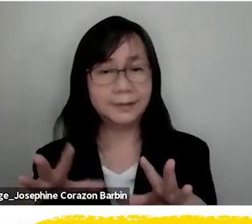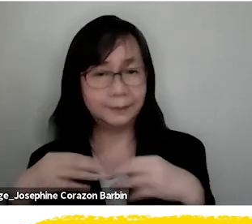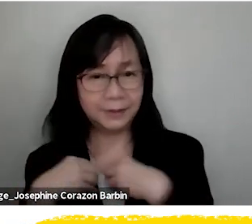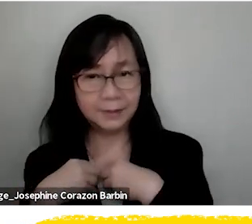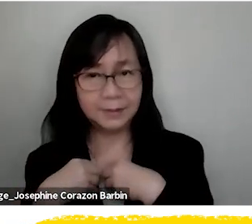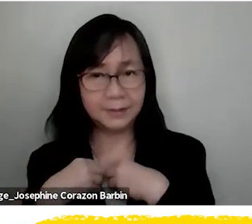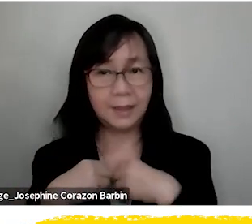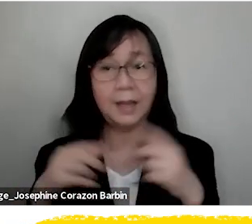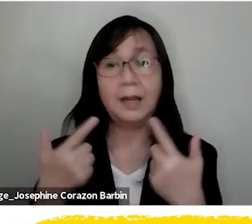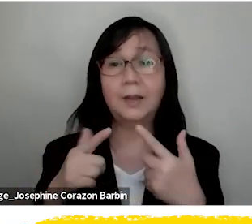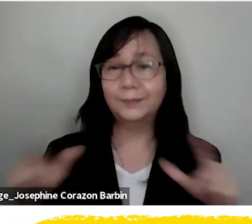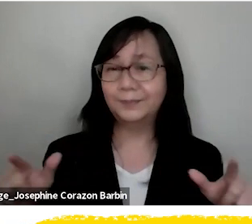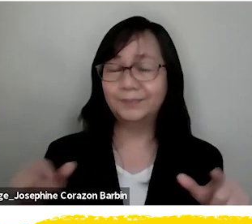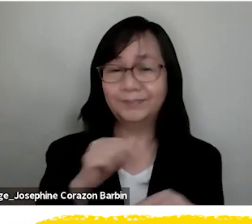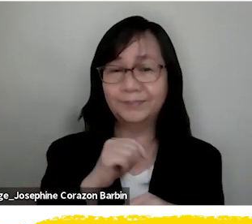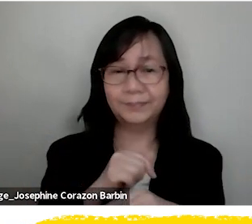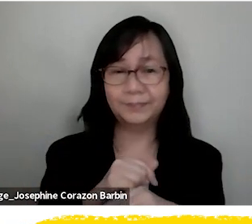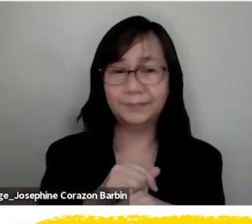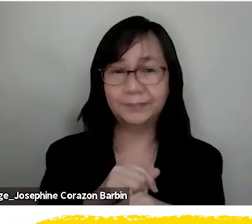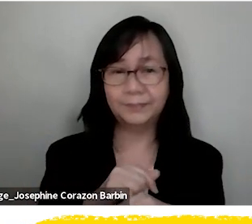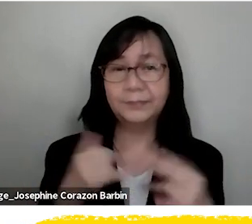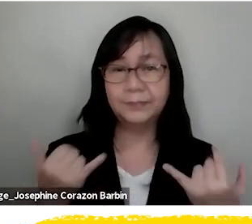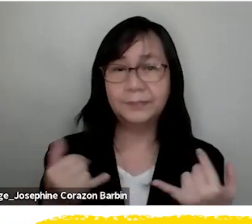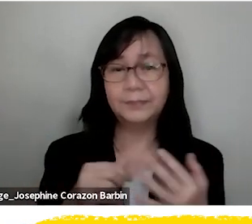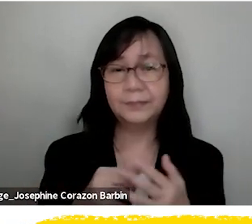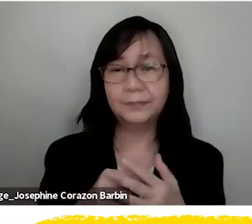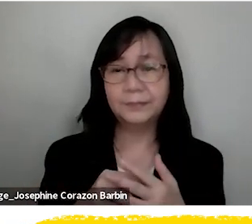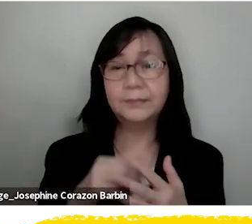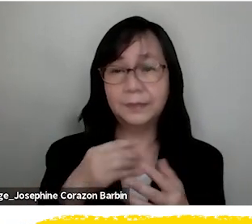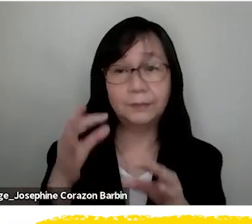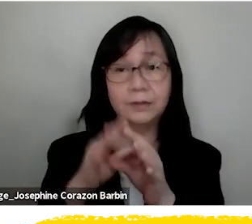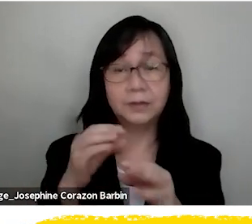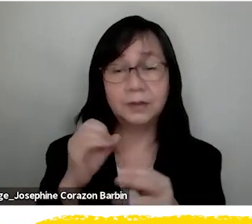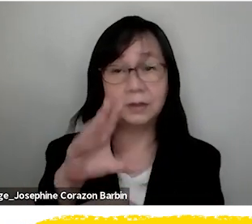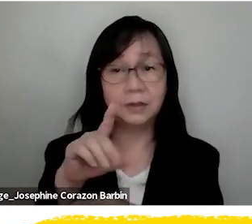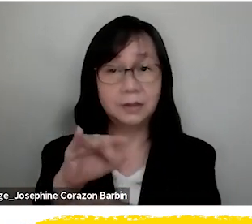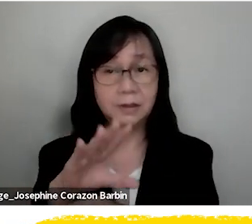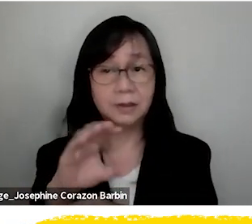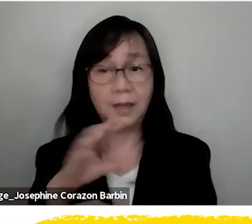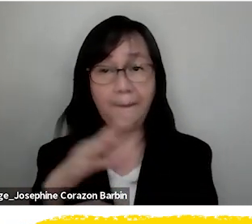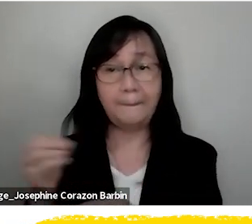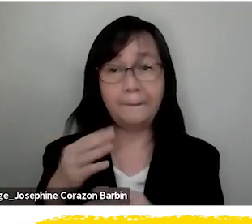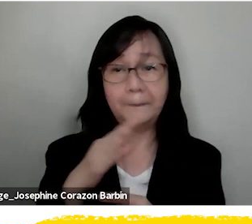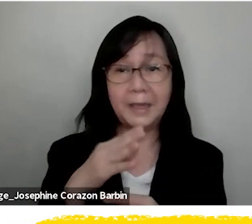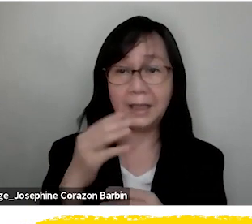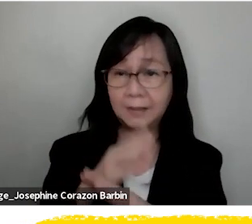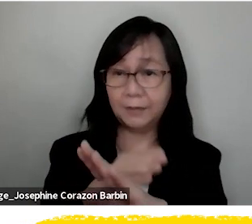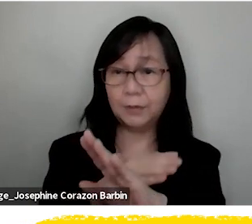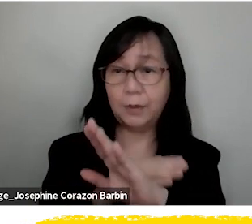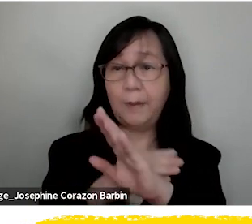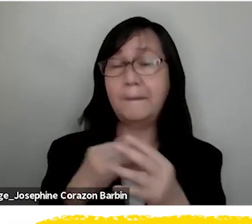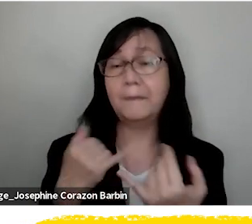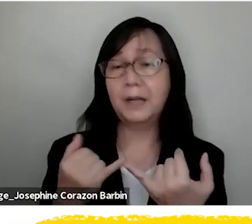language that doesn't exist in the CRC. And it has, of course, been developed by the Committee